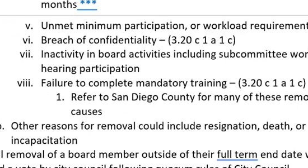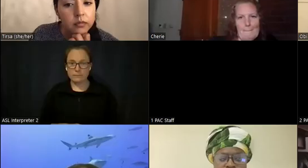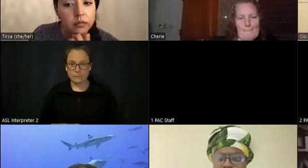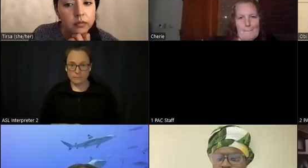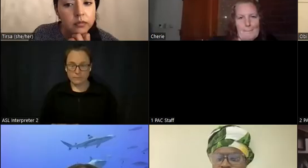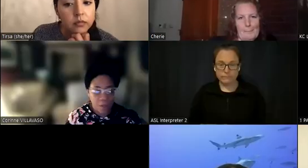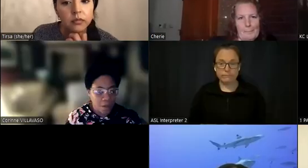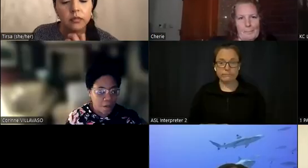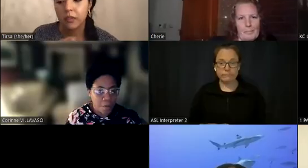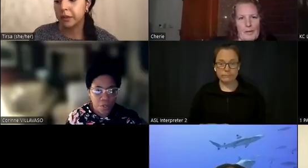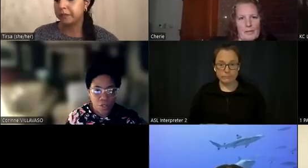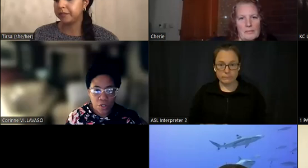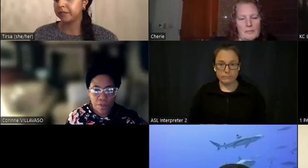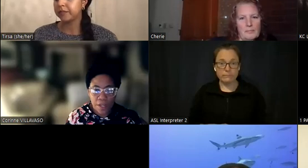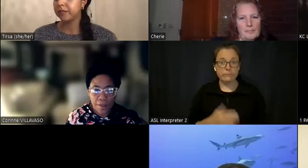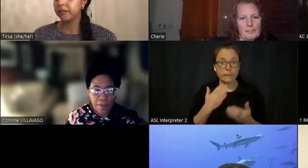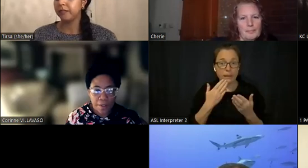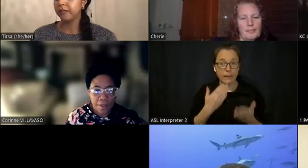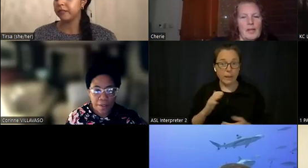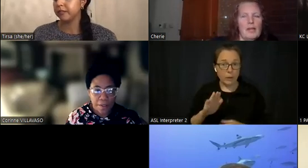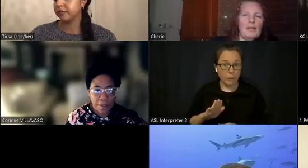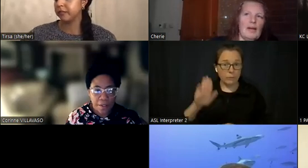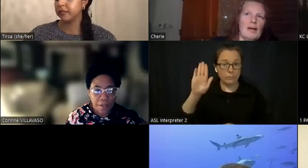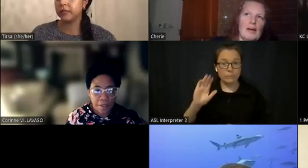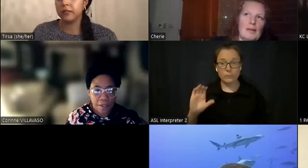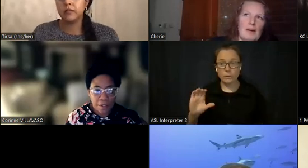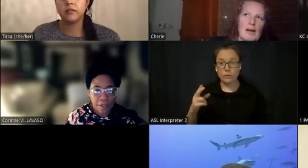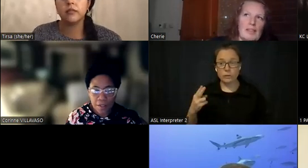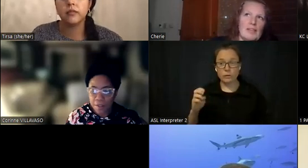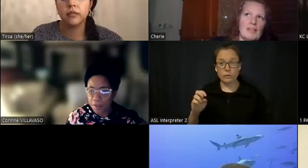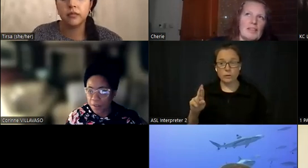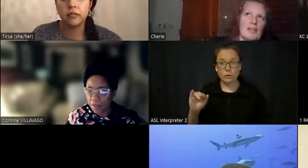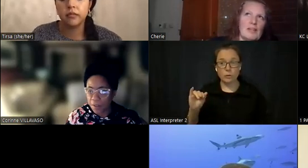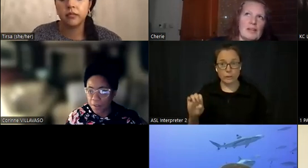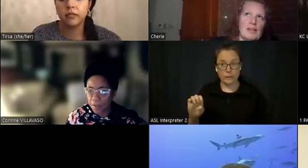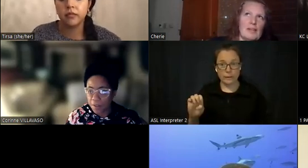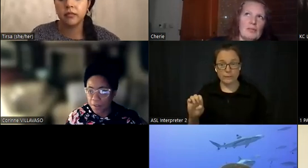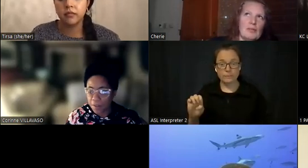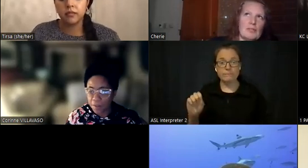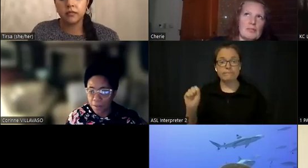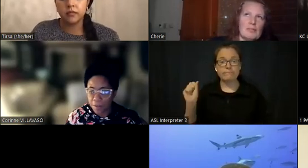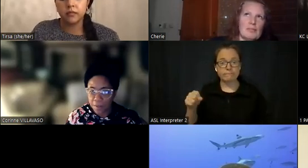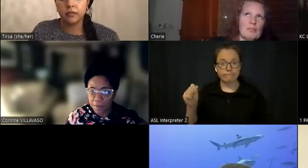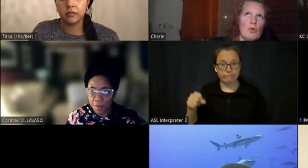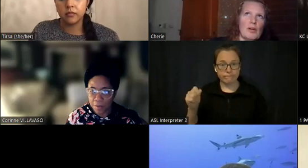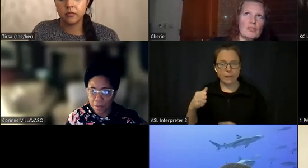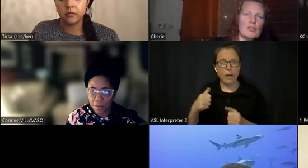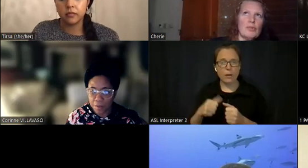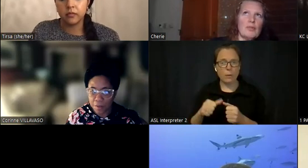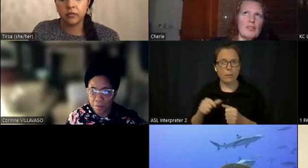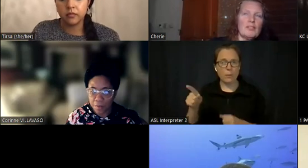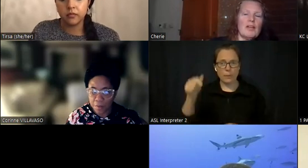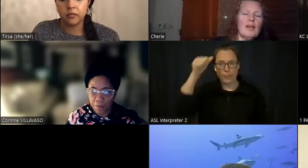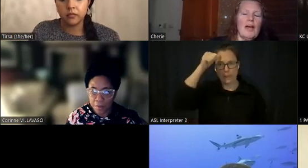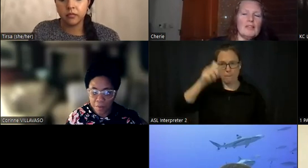Thank you. Commissioner Cherie? Yeah, I think the thing that he was more